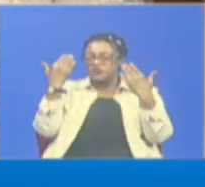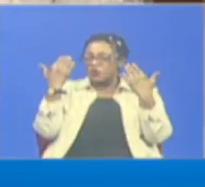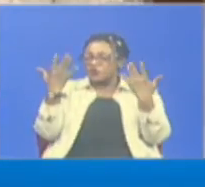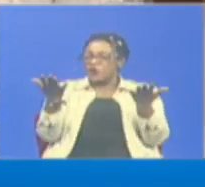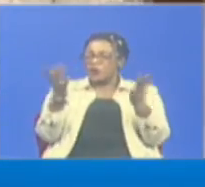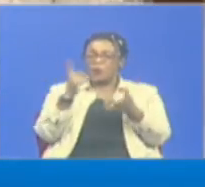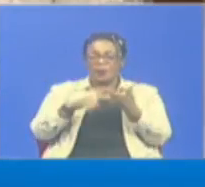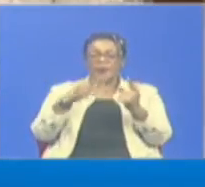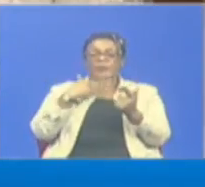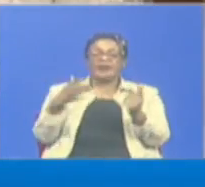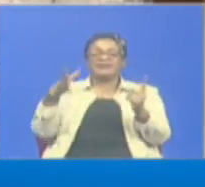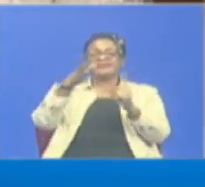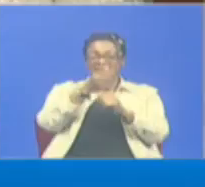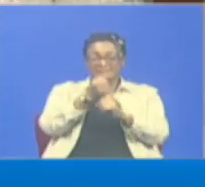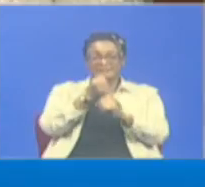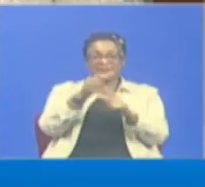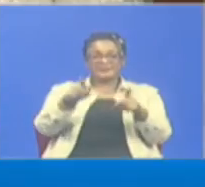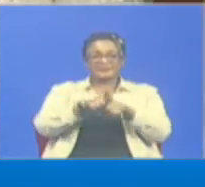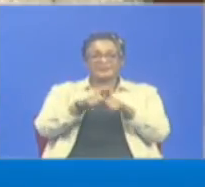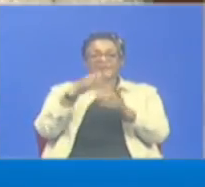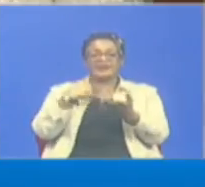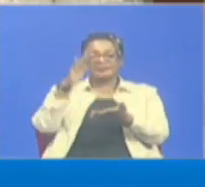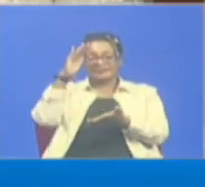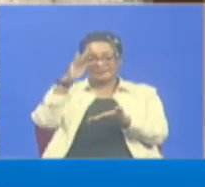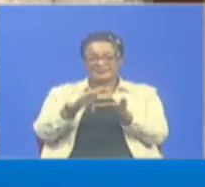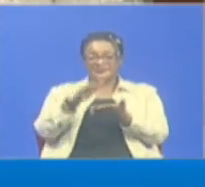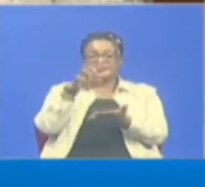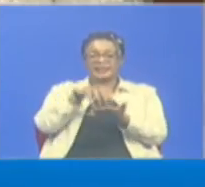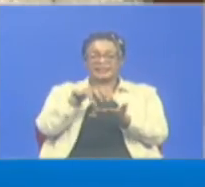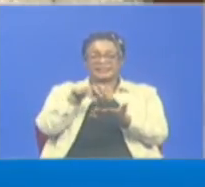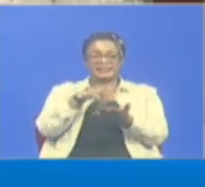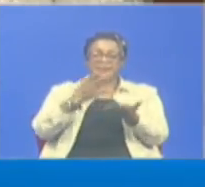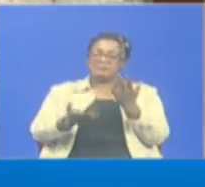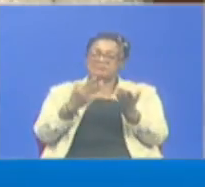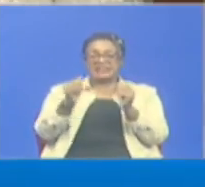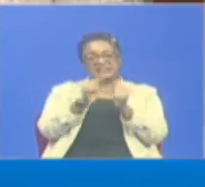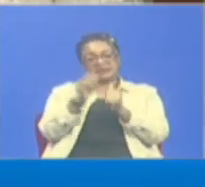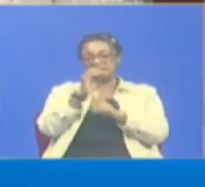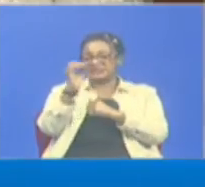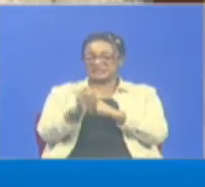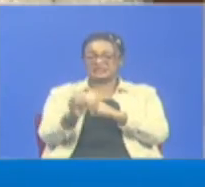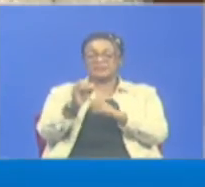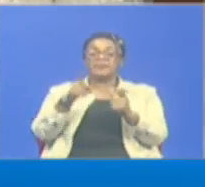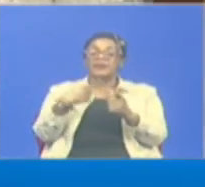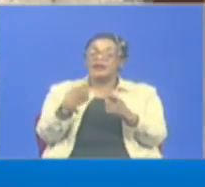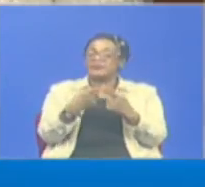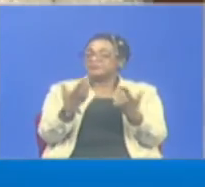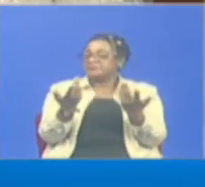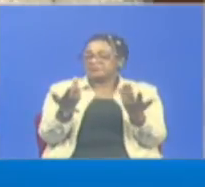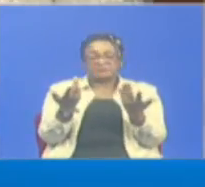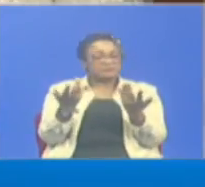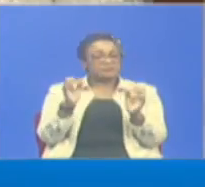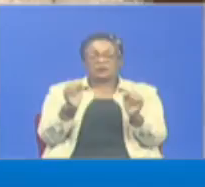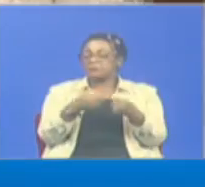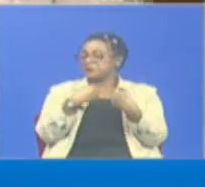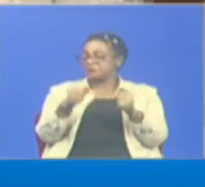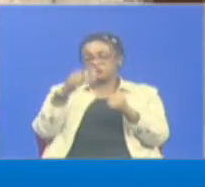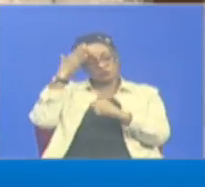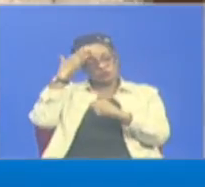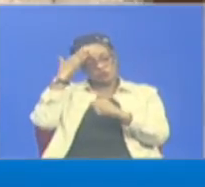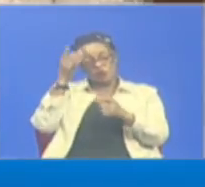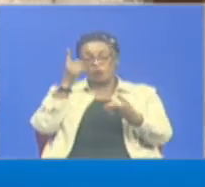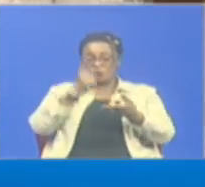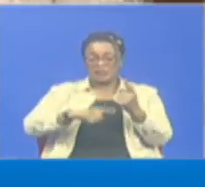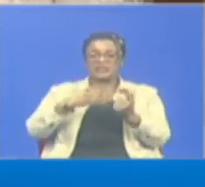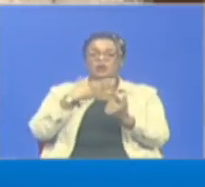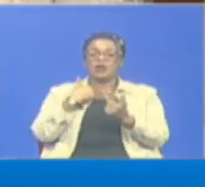to achieve, like you want to reduce the cases by maybe 10%, then we'll be not be able to measure. But what I would like to say